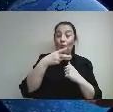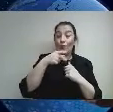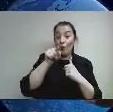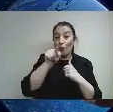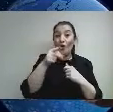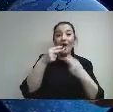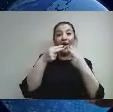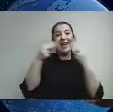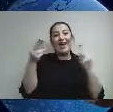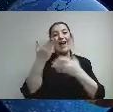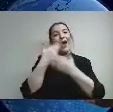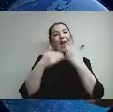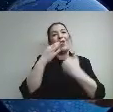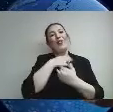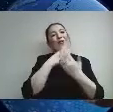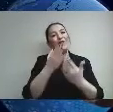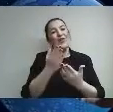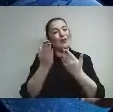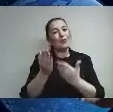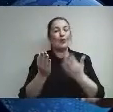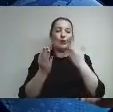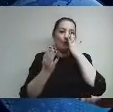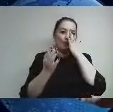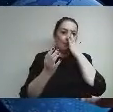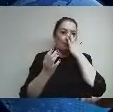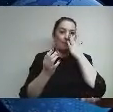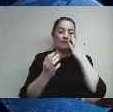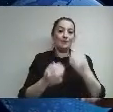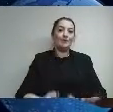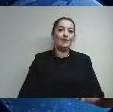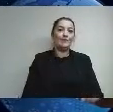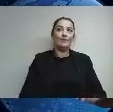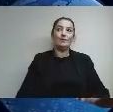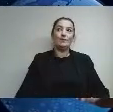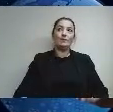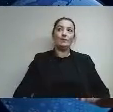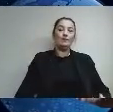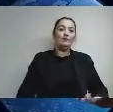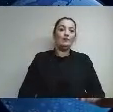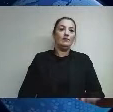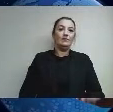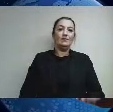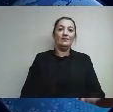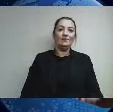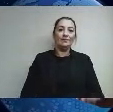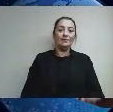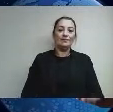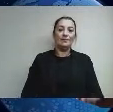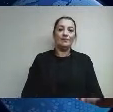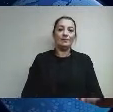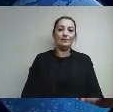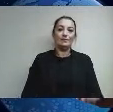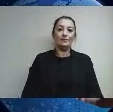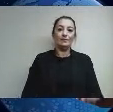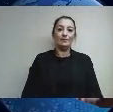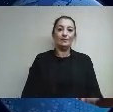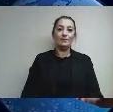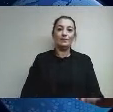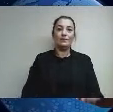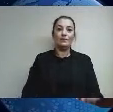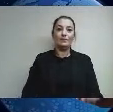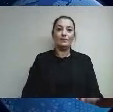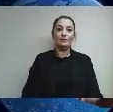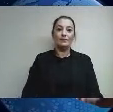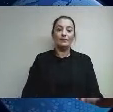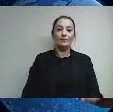First of all, hello everyone. I would like to be physically with you.